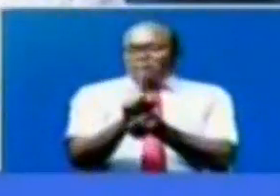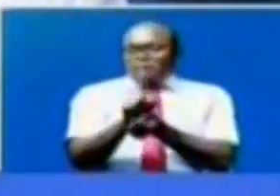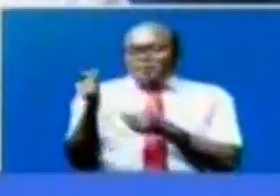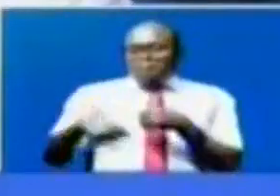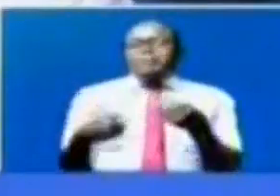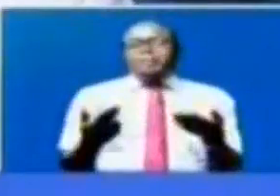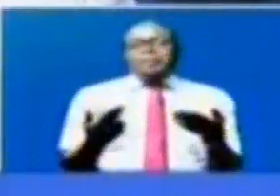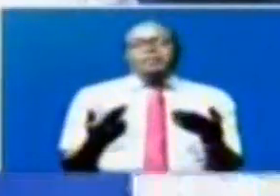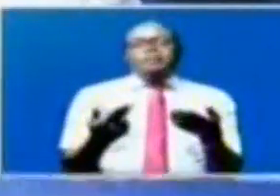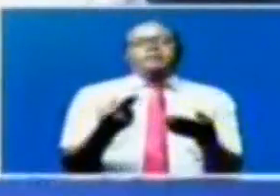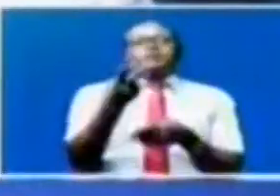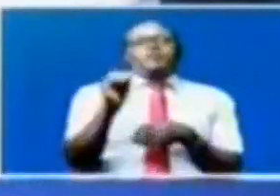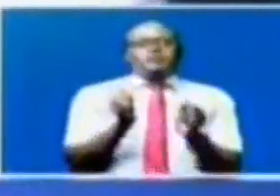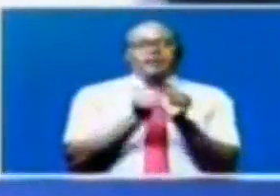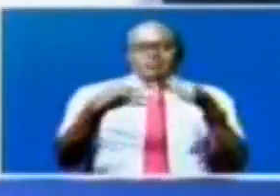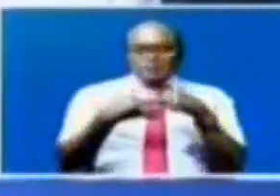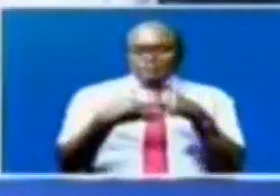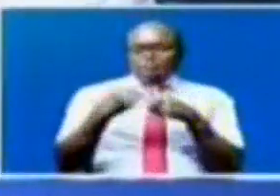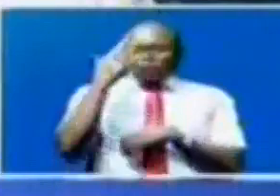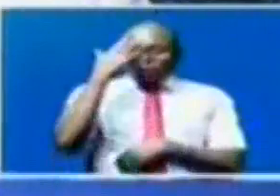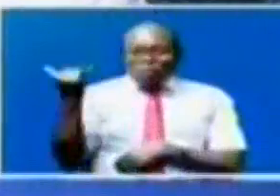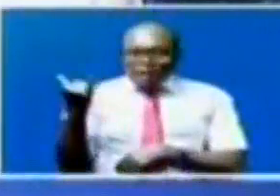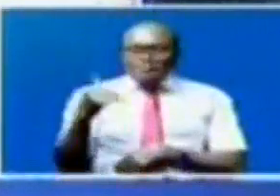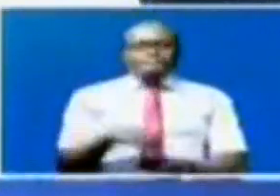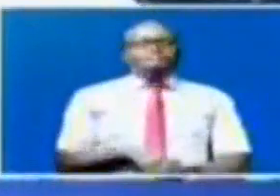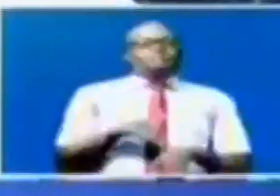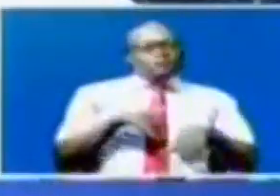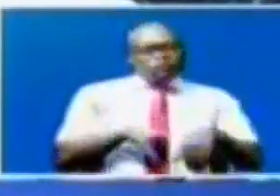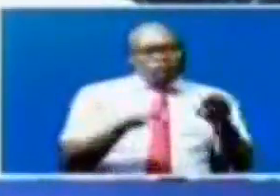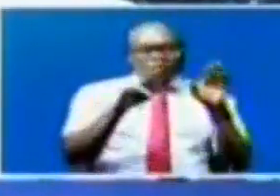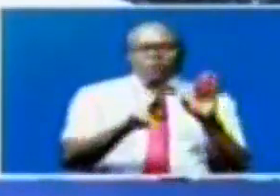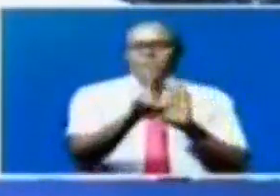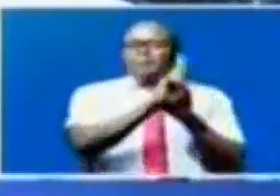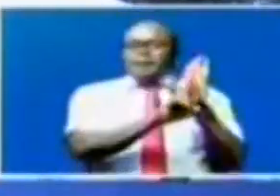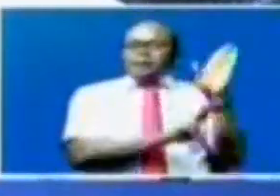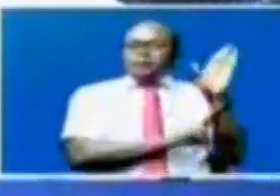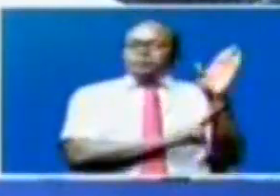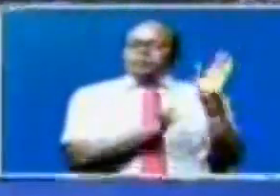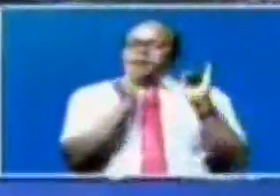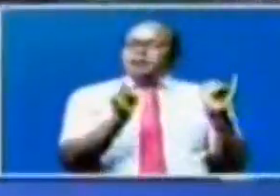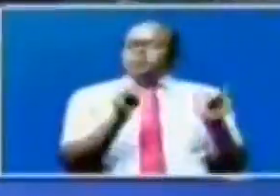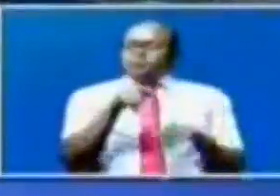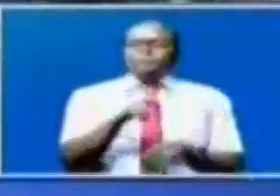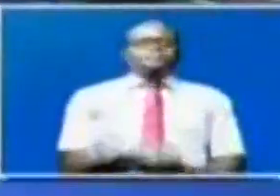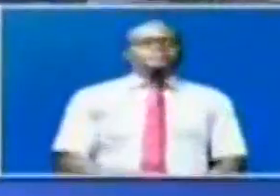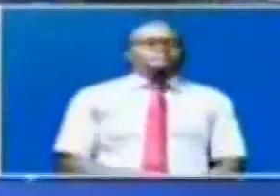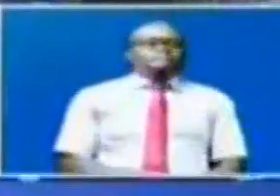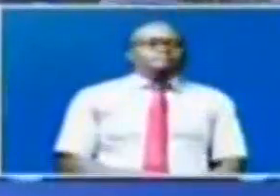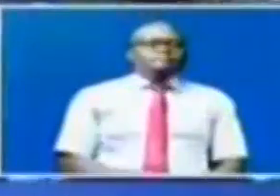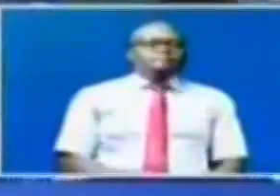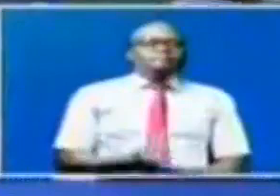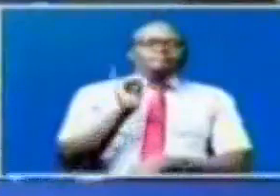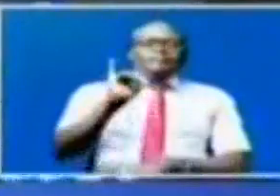12, 2018, for purposes of aligning our operation to the new guidelines.